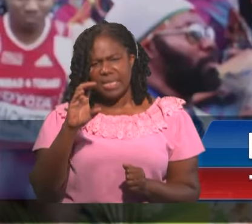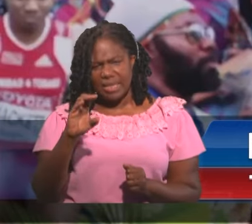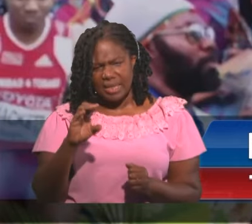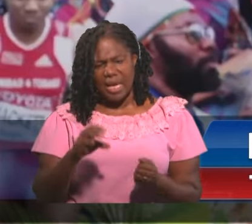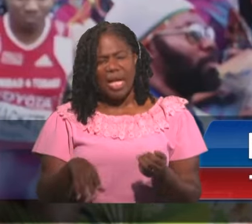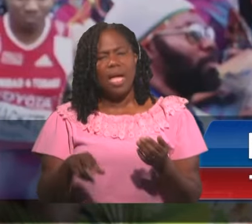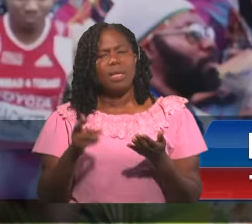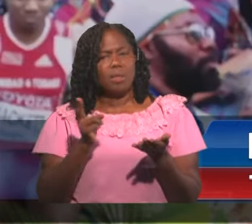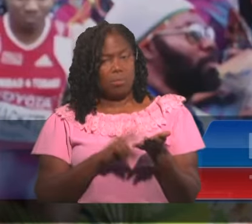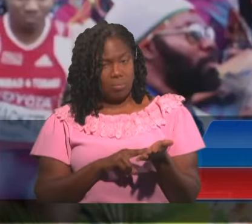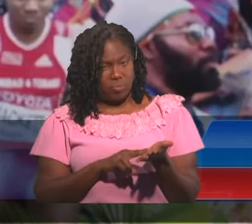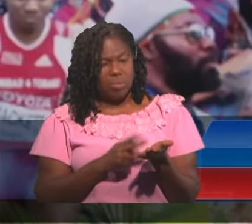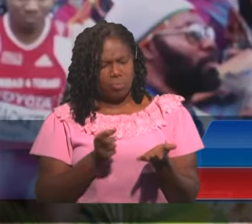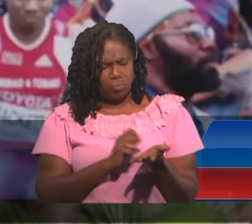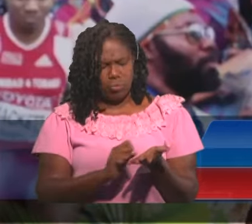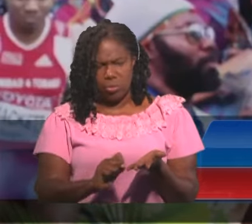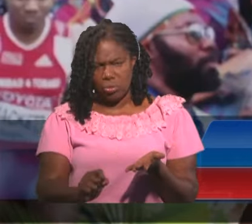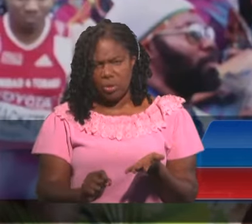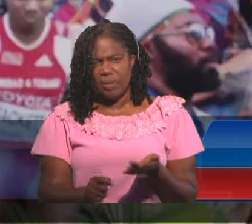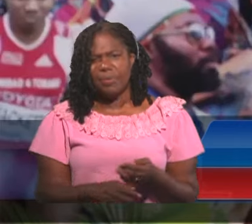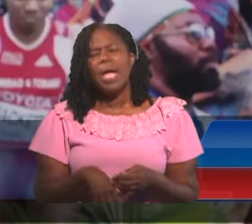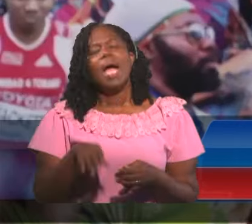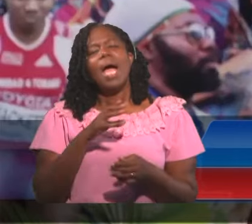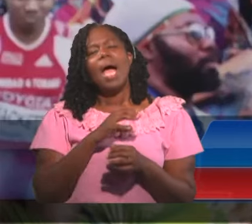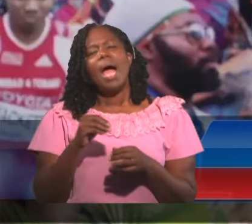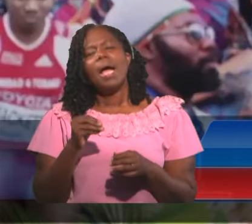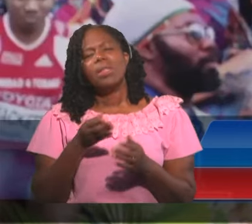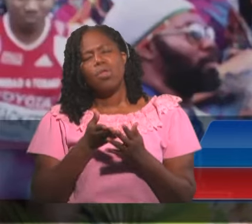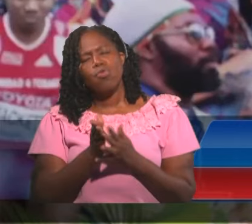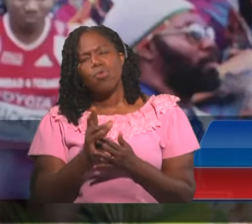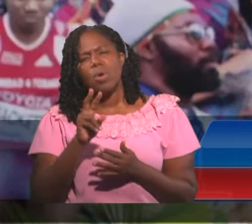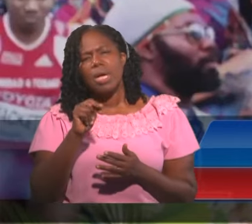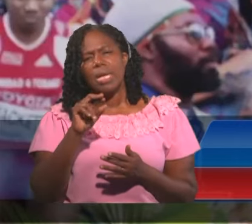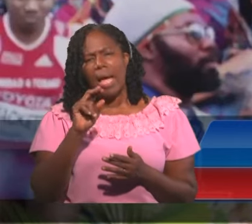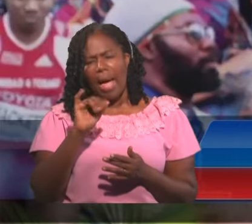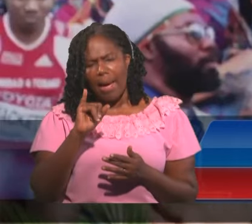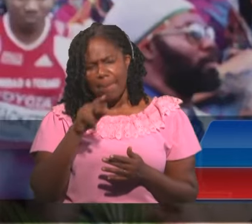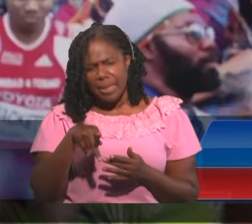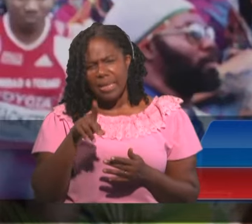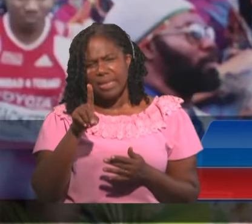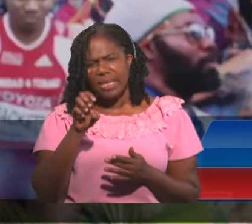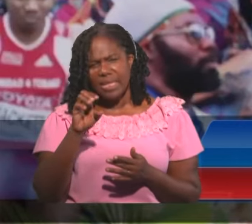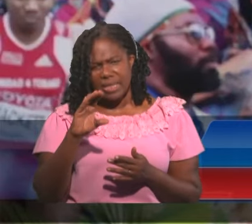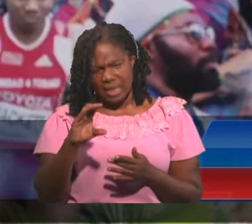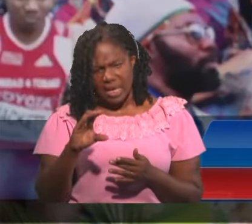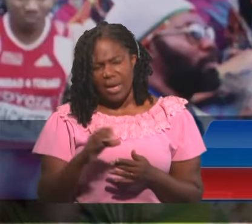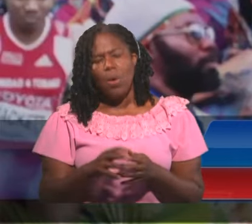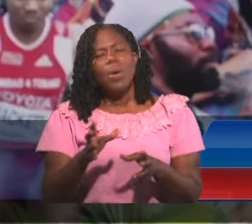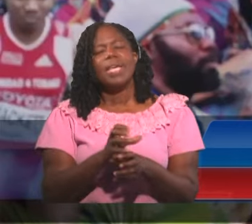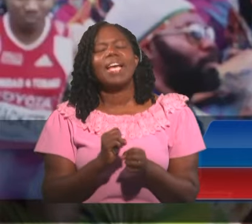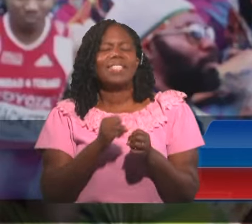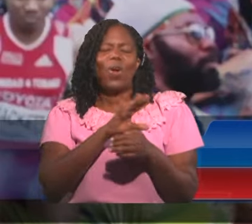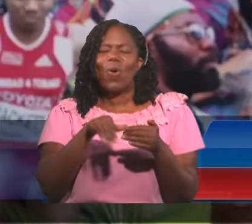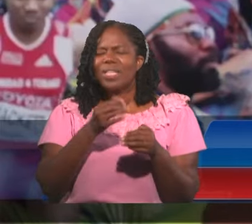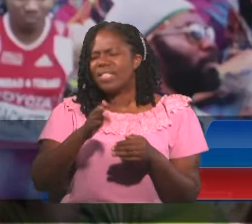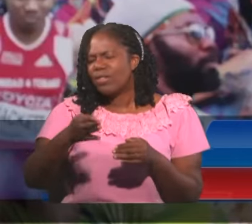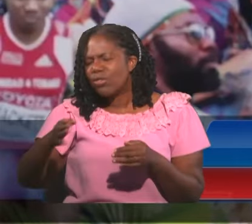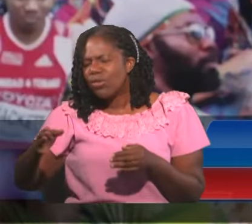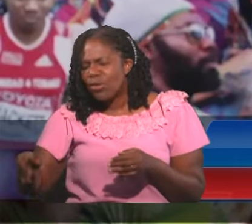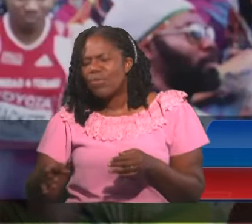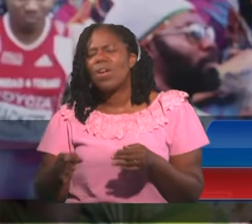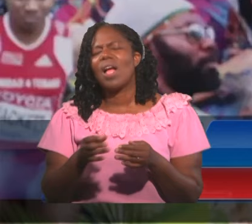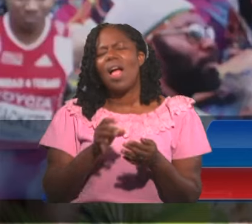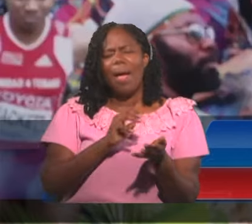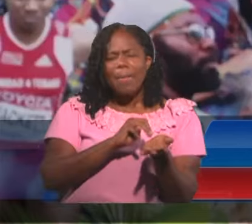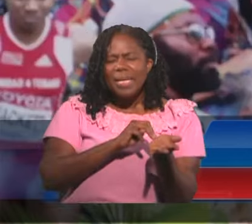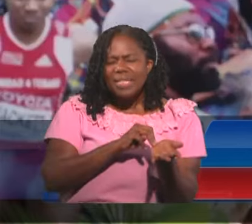like a storehouse, and it is through NIPDEC that C40 is able to procure all of these medications, bring them into